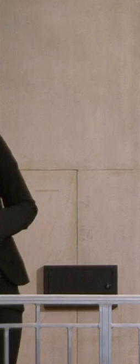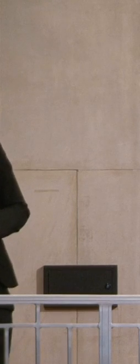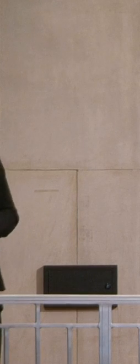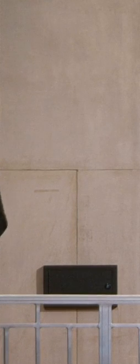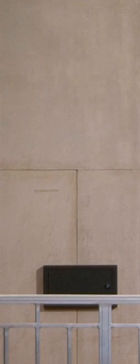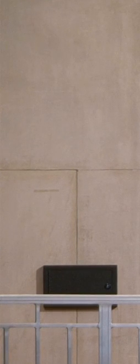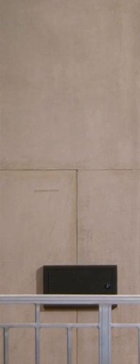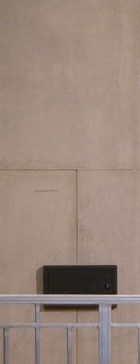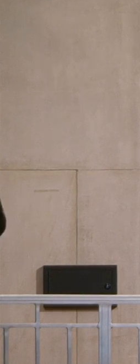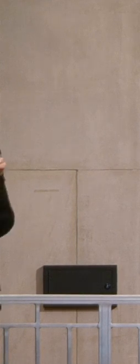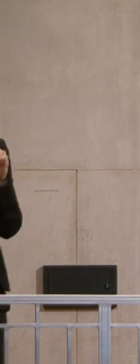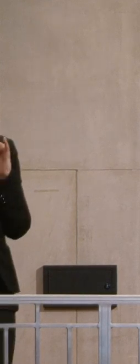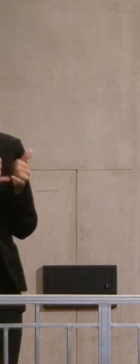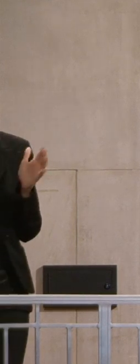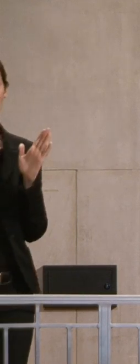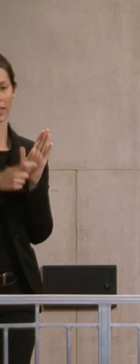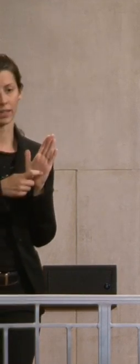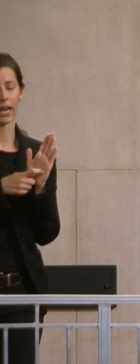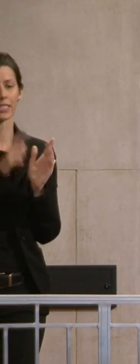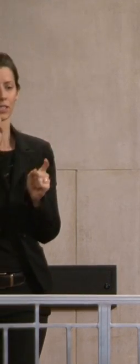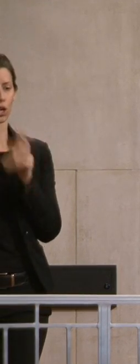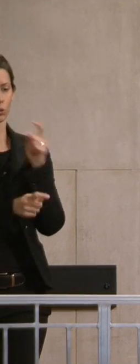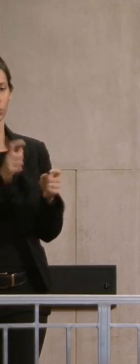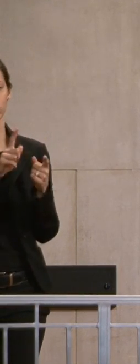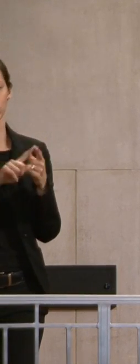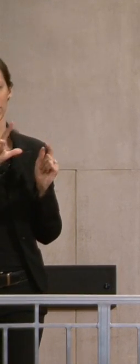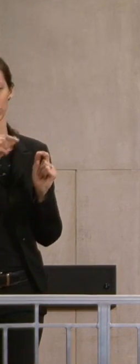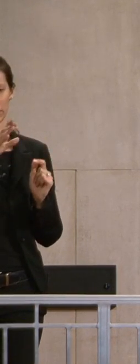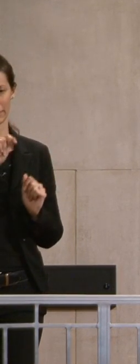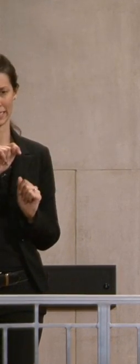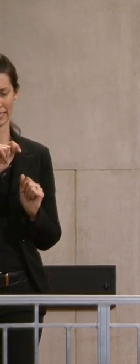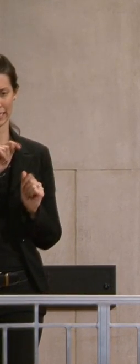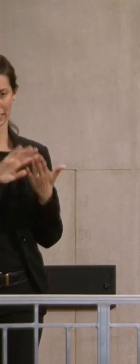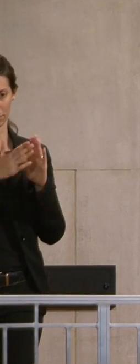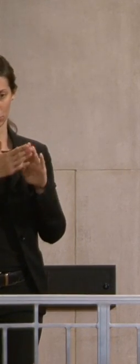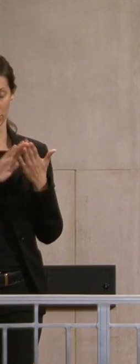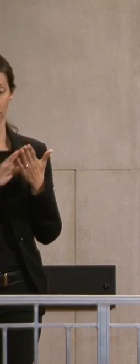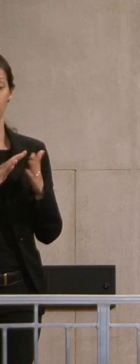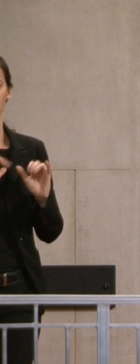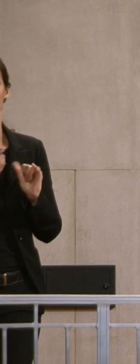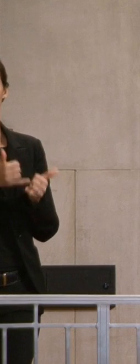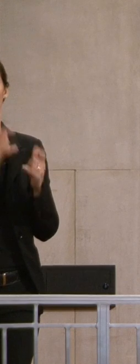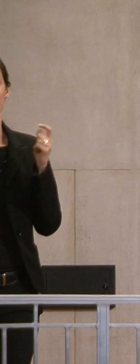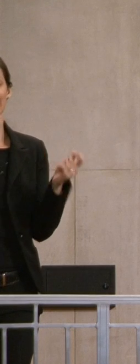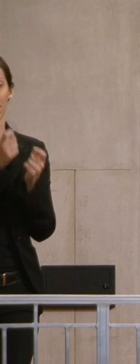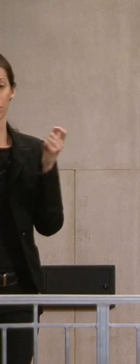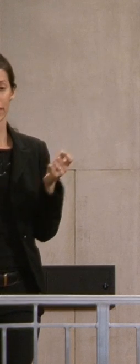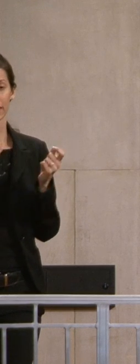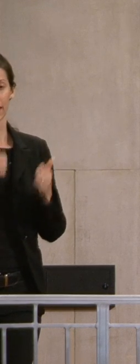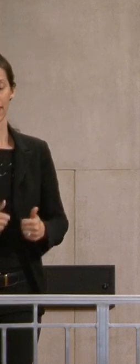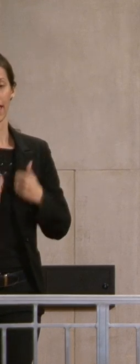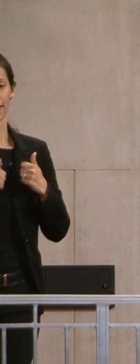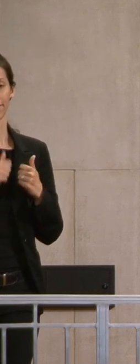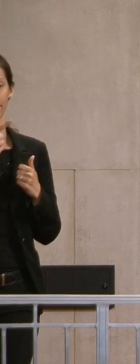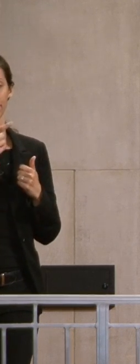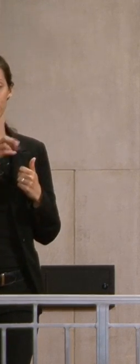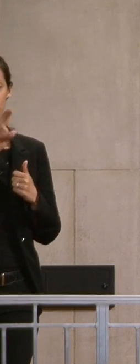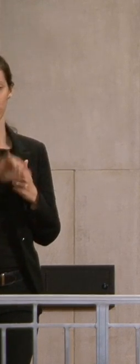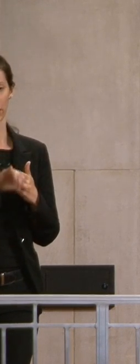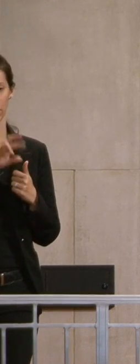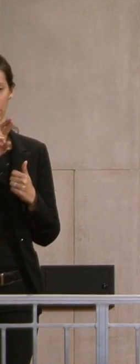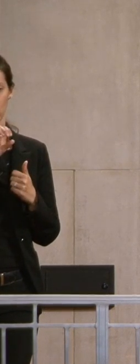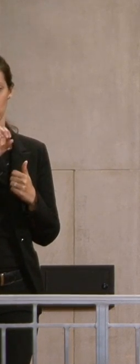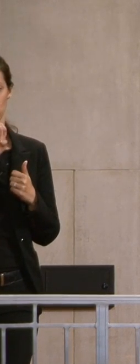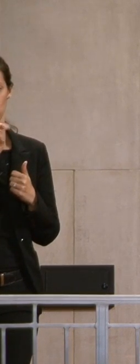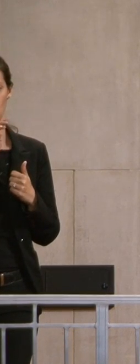Award recognizes contributions to the LGBT community. The award celebrates the life of Jerry Roemer, who died in